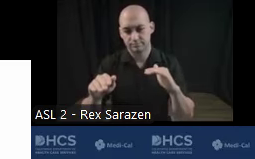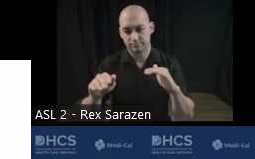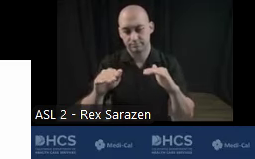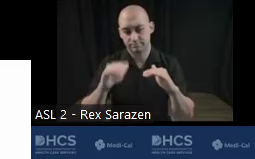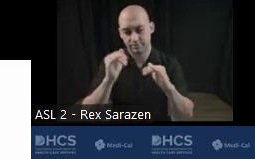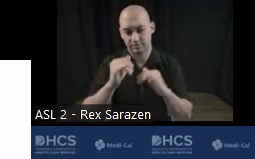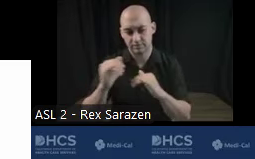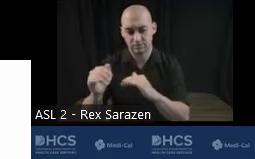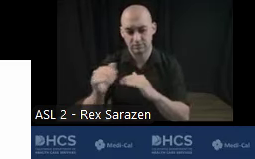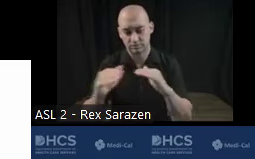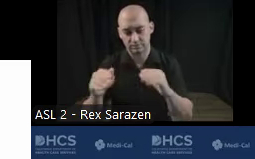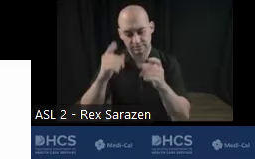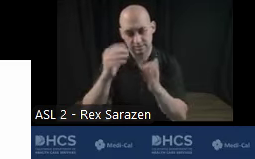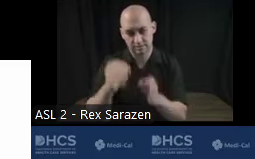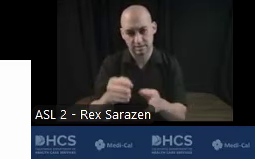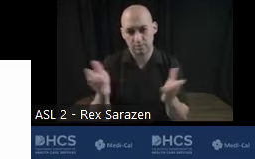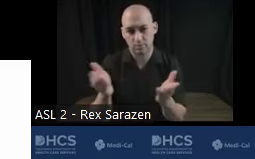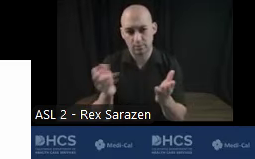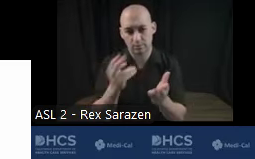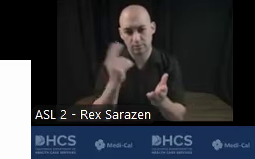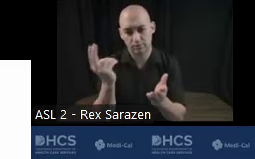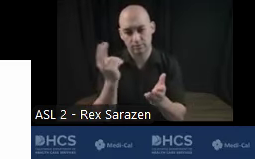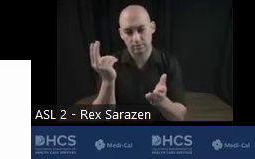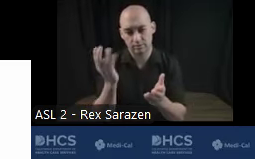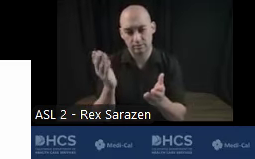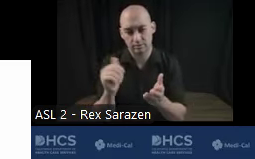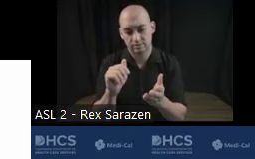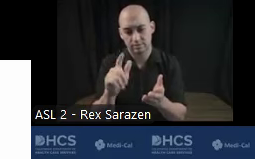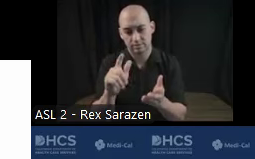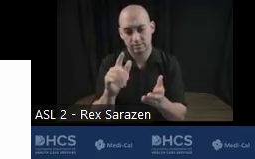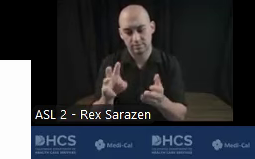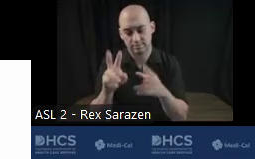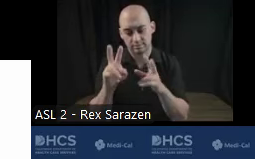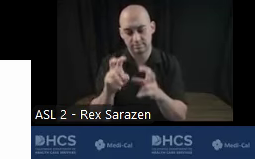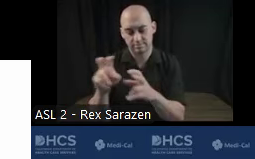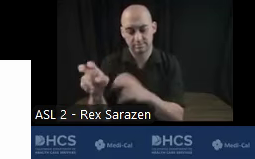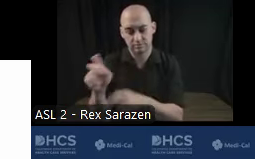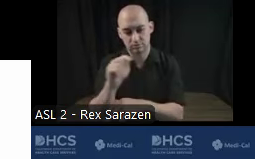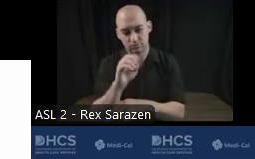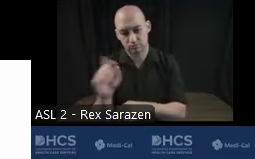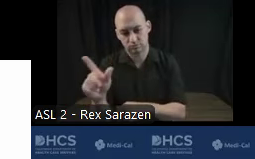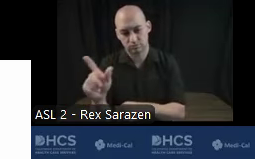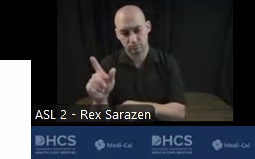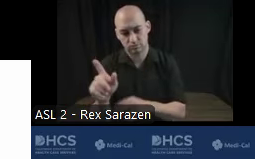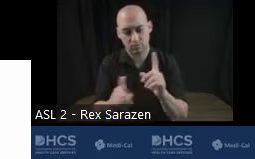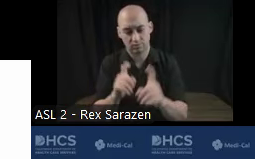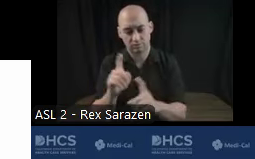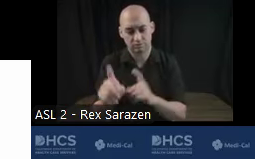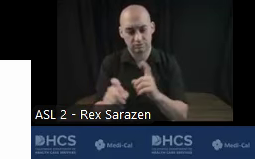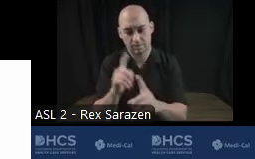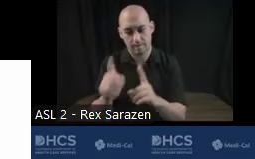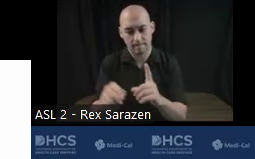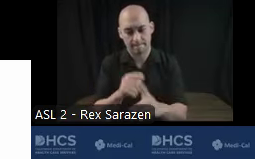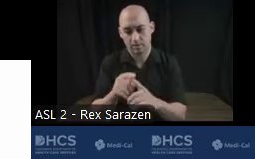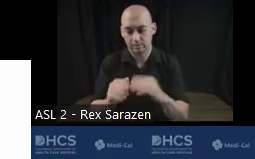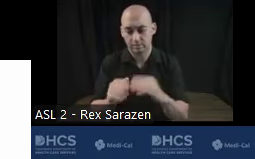are determined using a ALW assessment tool, and they go through questions about functional capacity,